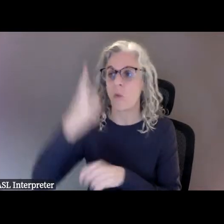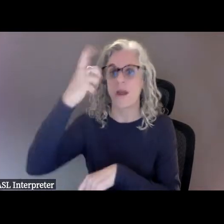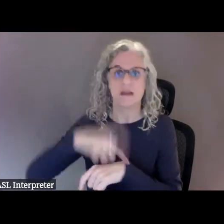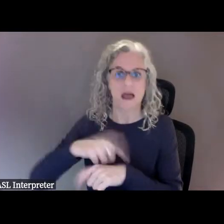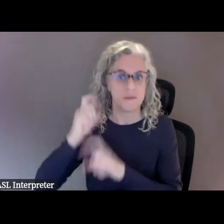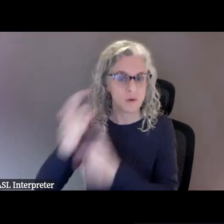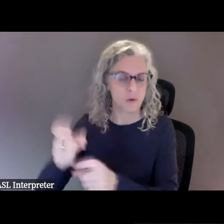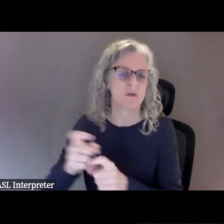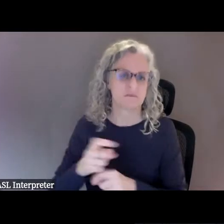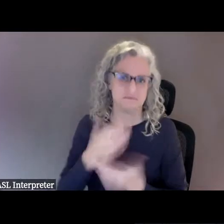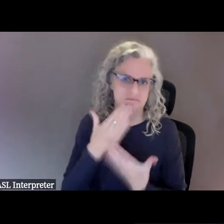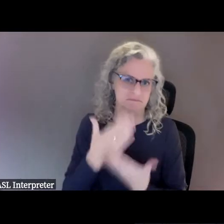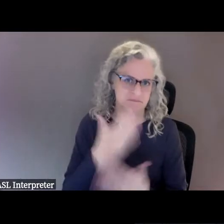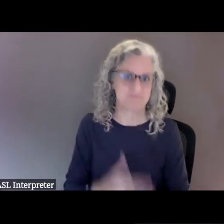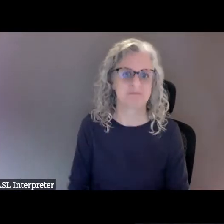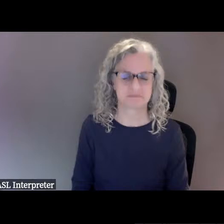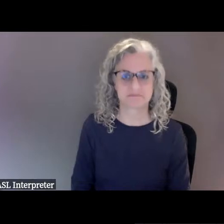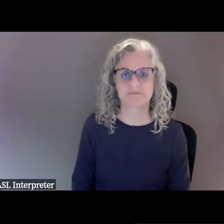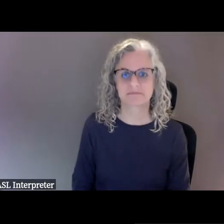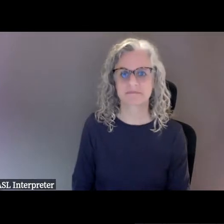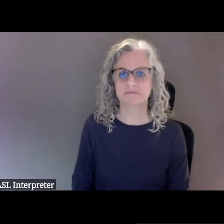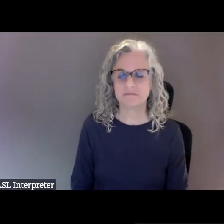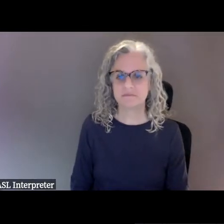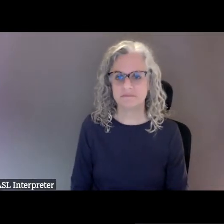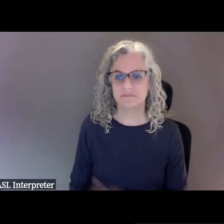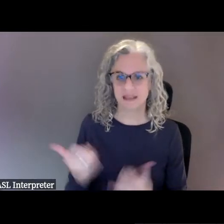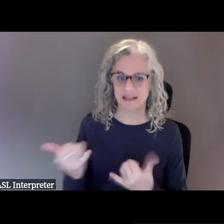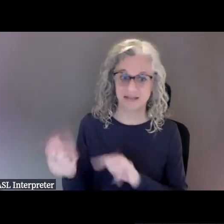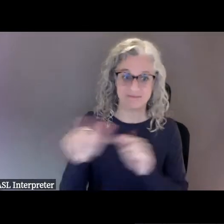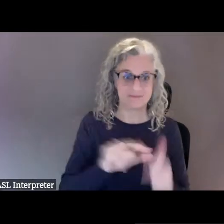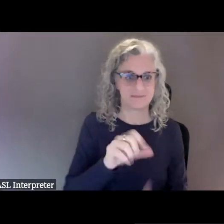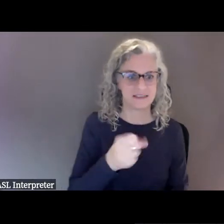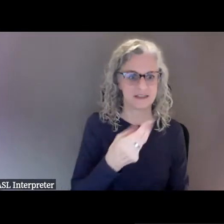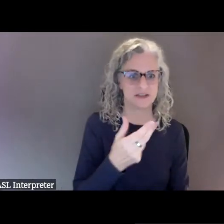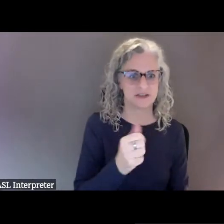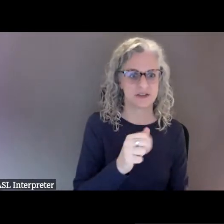spare. And I will pass it to Shahnaz.